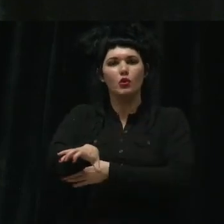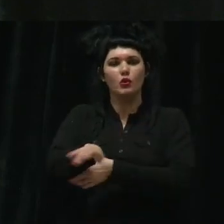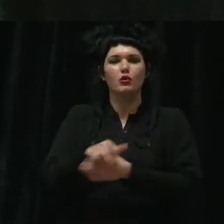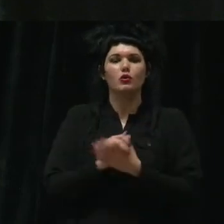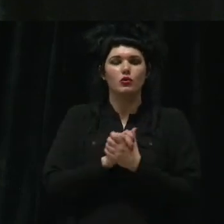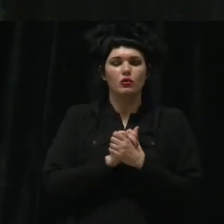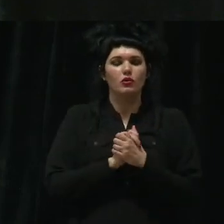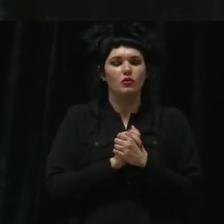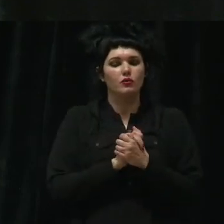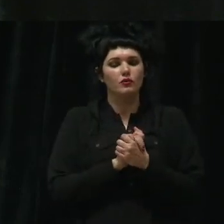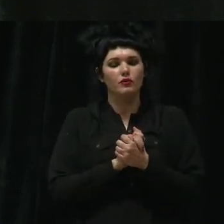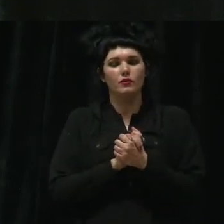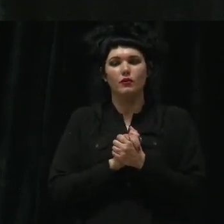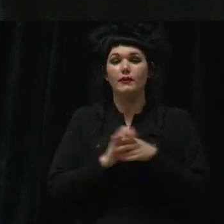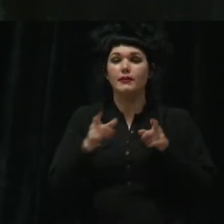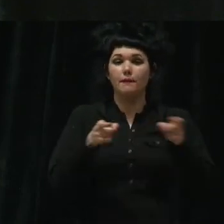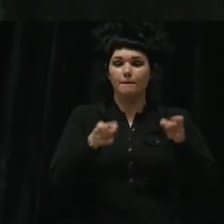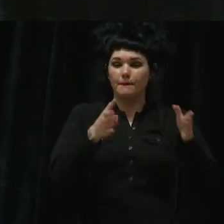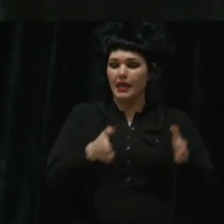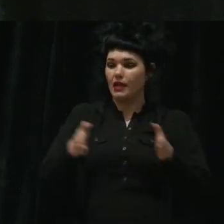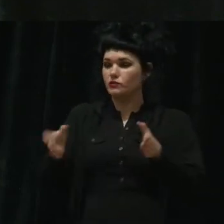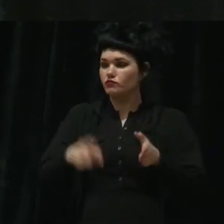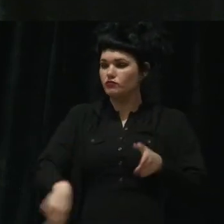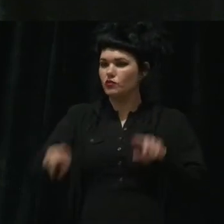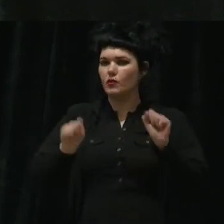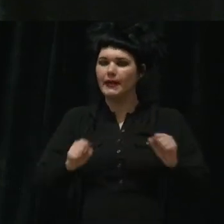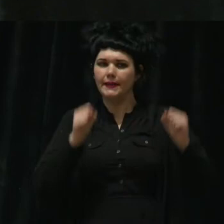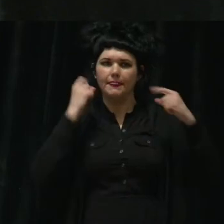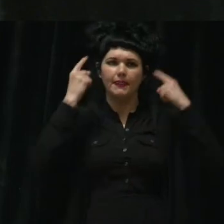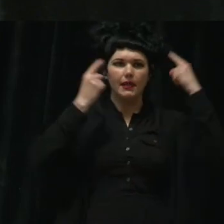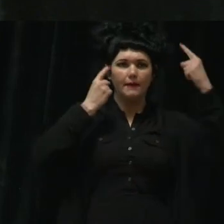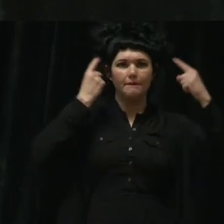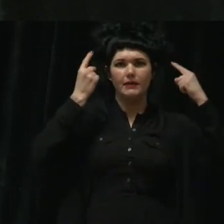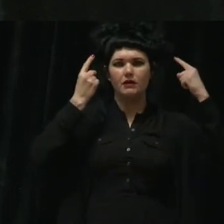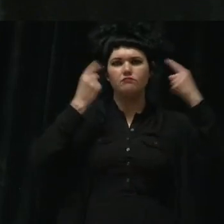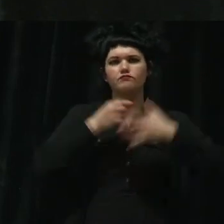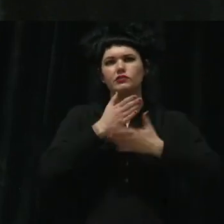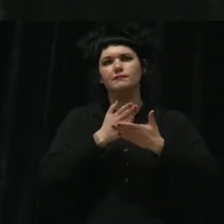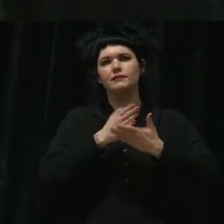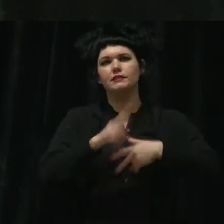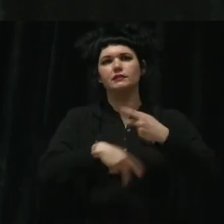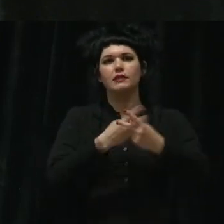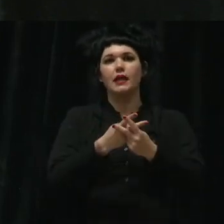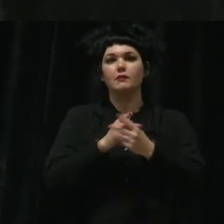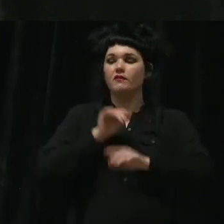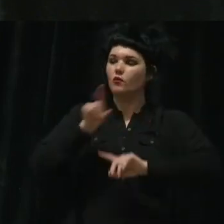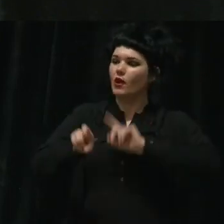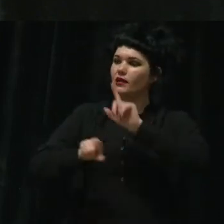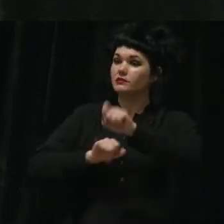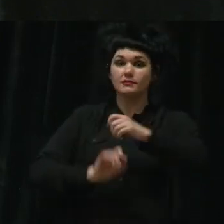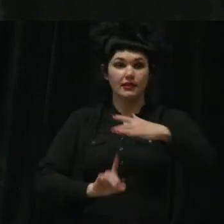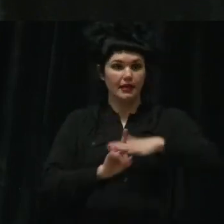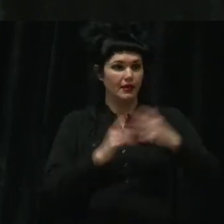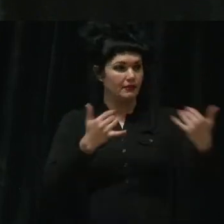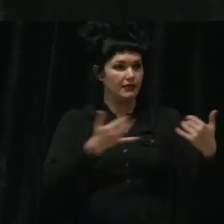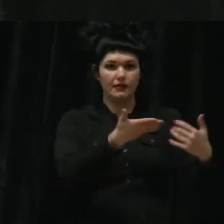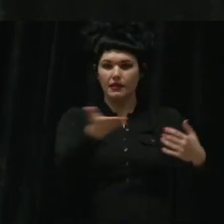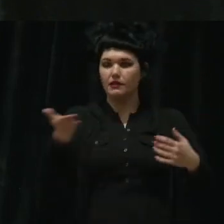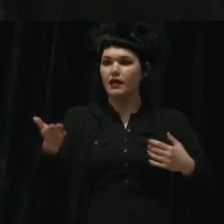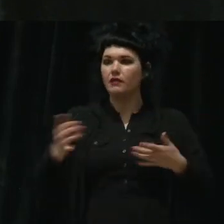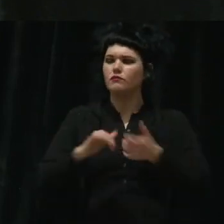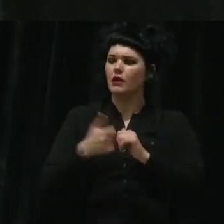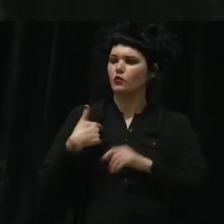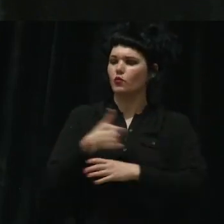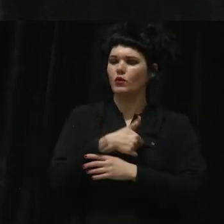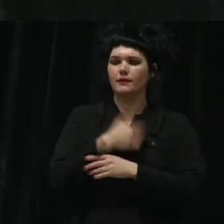those the managers to be able to think about some of the kinds of questions that were asked today in terms of how do we better